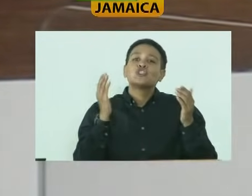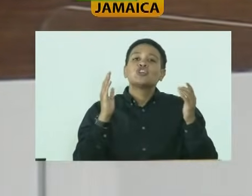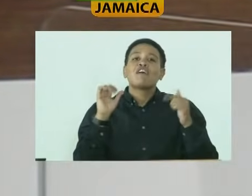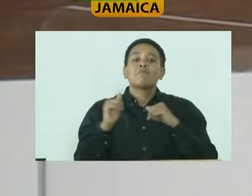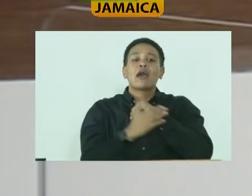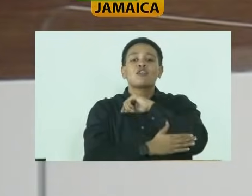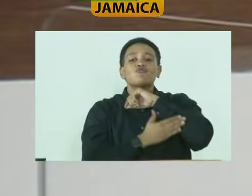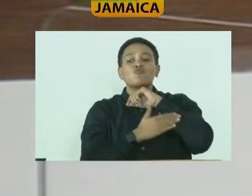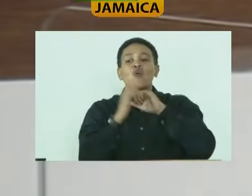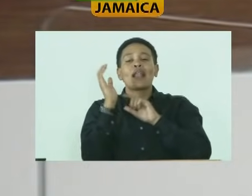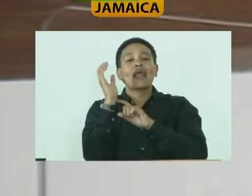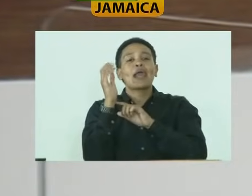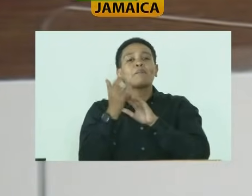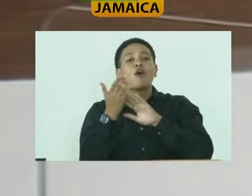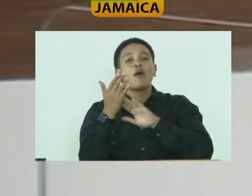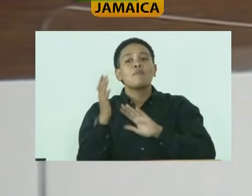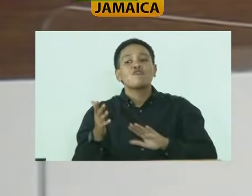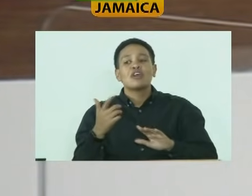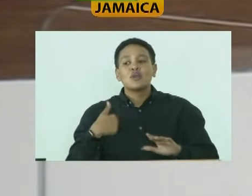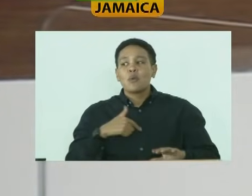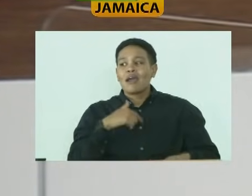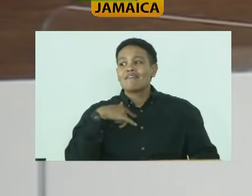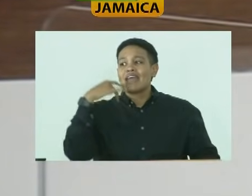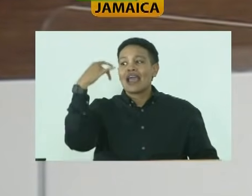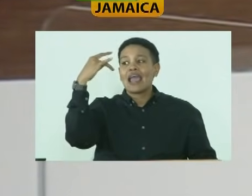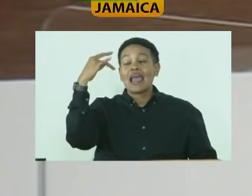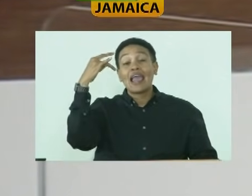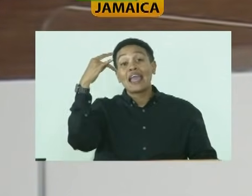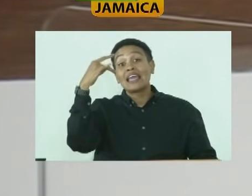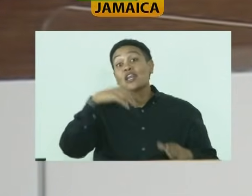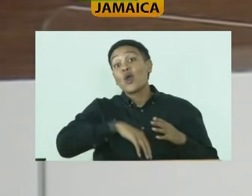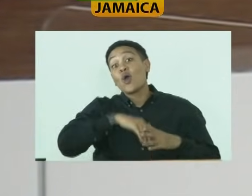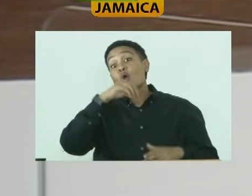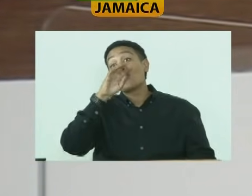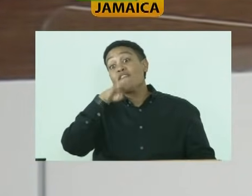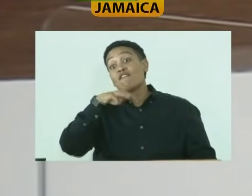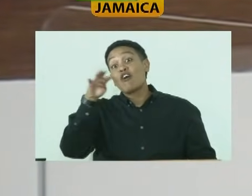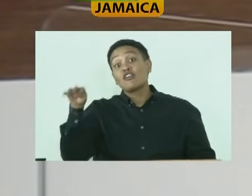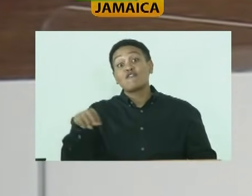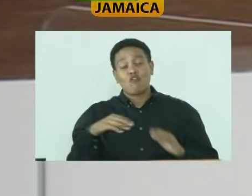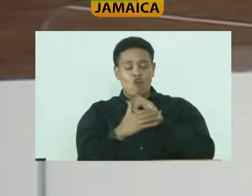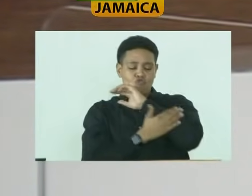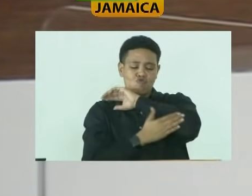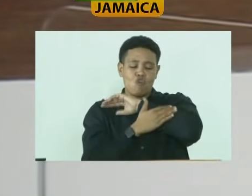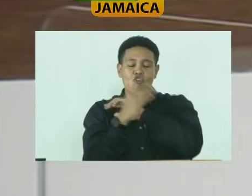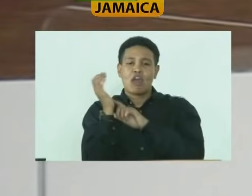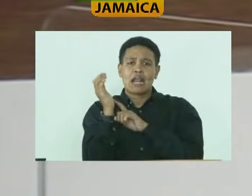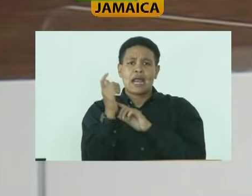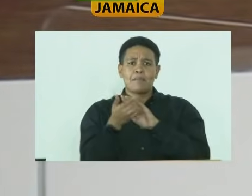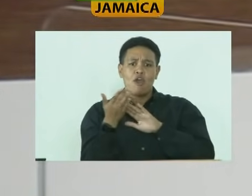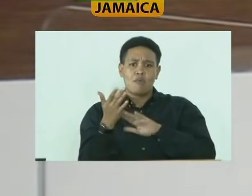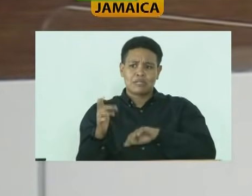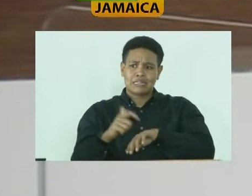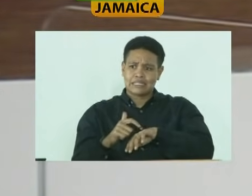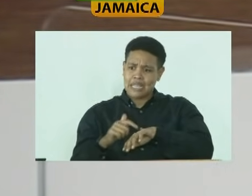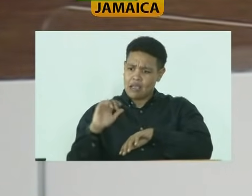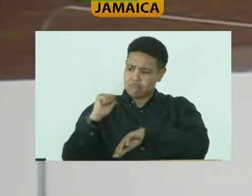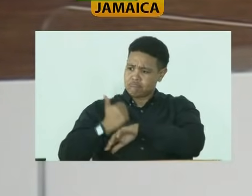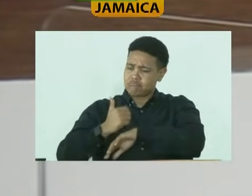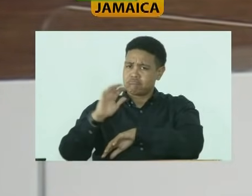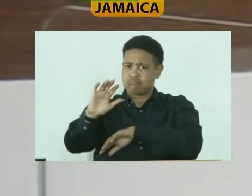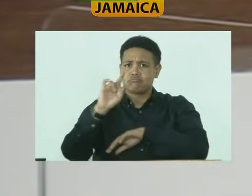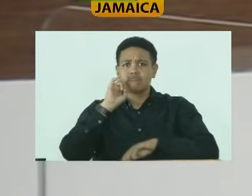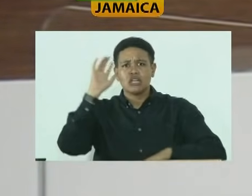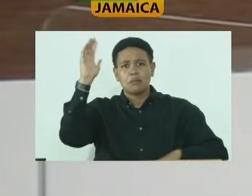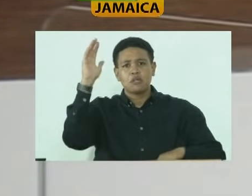cable operators. We had 18 of 44 rural cable operators on board at the time of the presentation